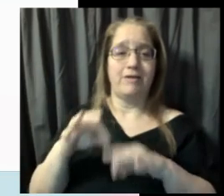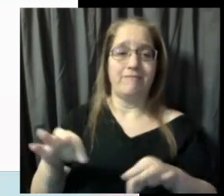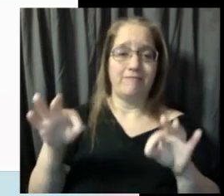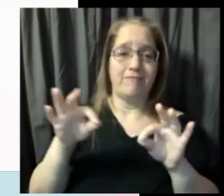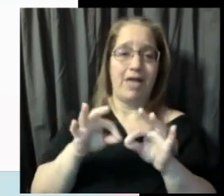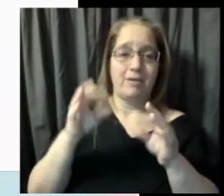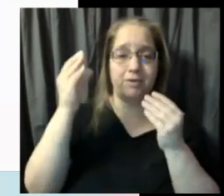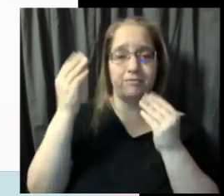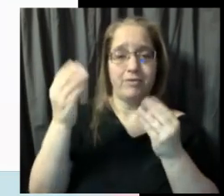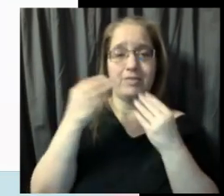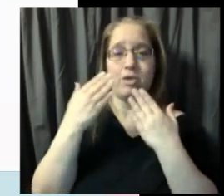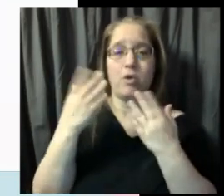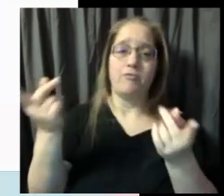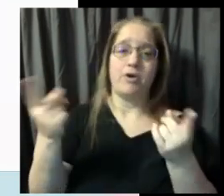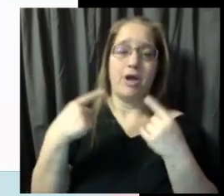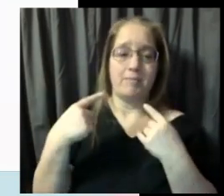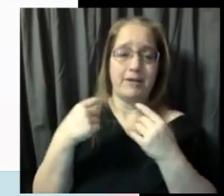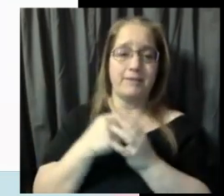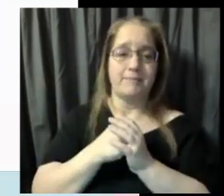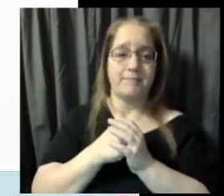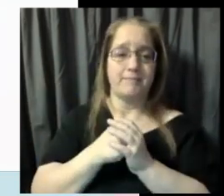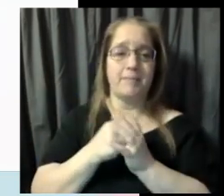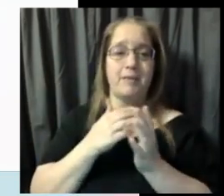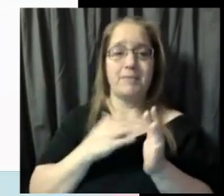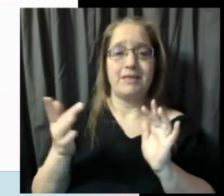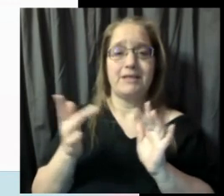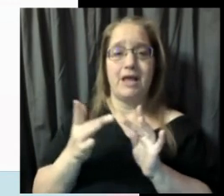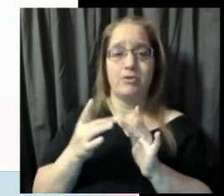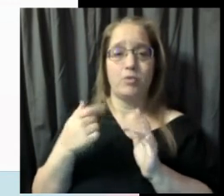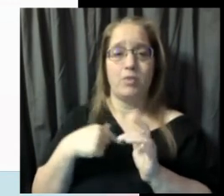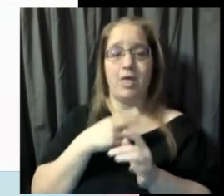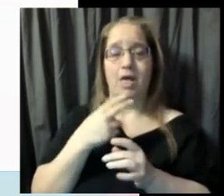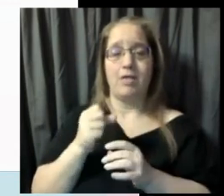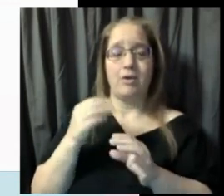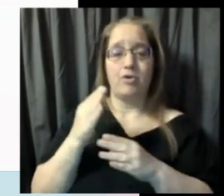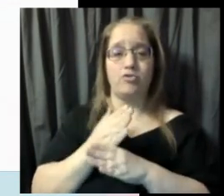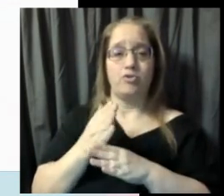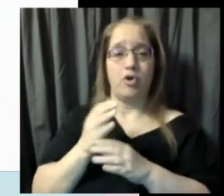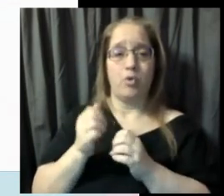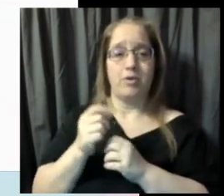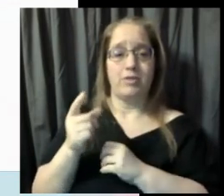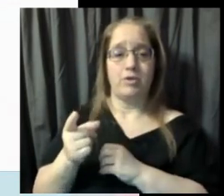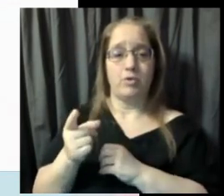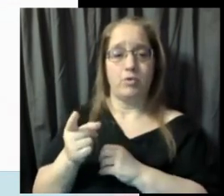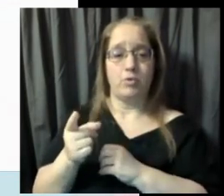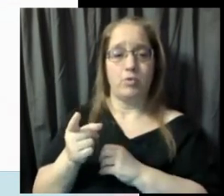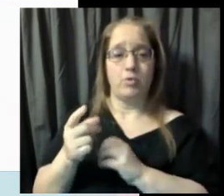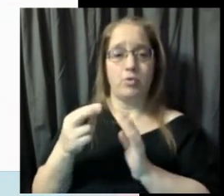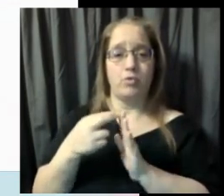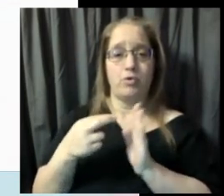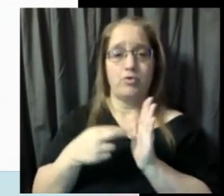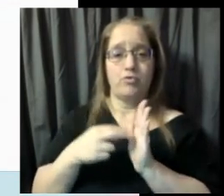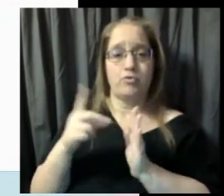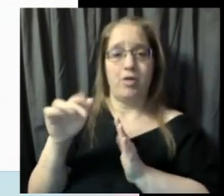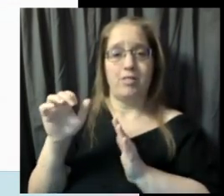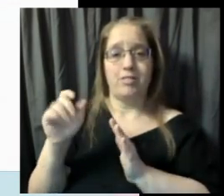valuable information. And thank you all for attending. Please keep in touch with us. And I'm going to share with you also the